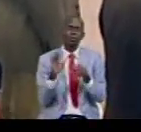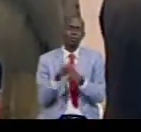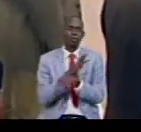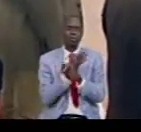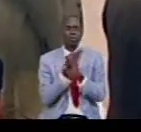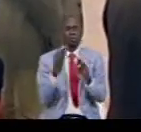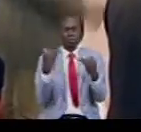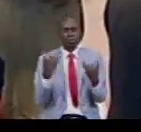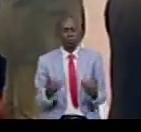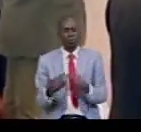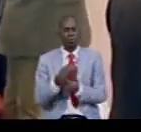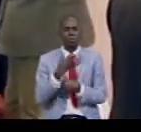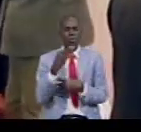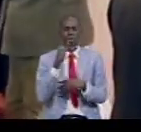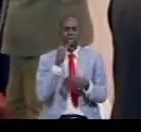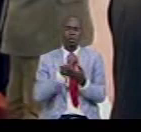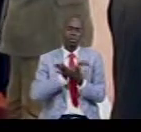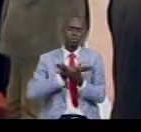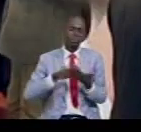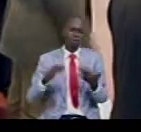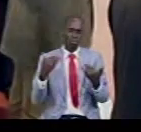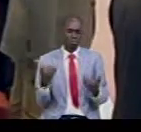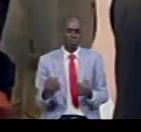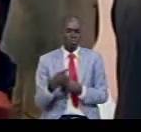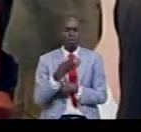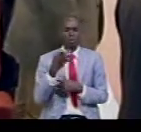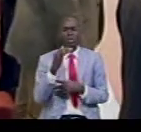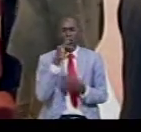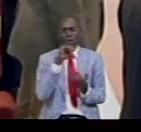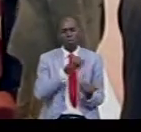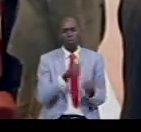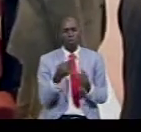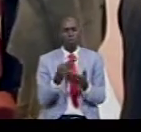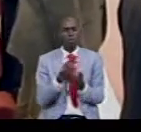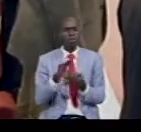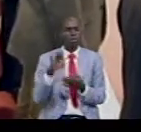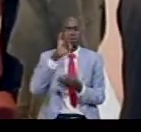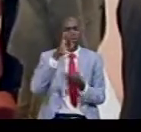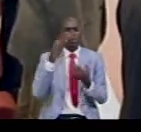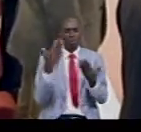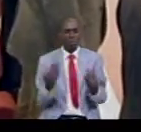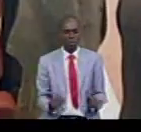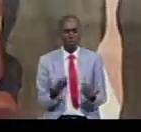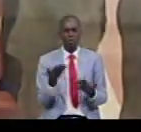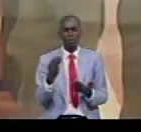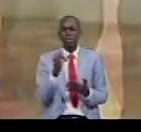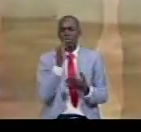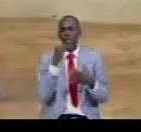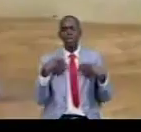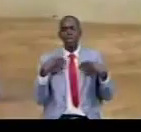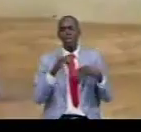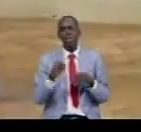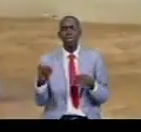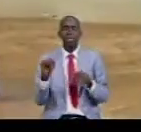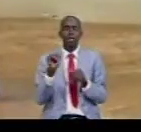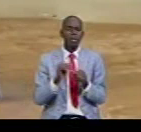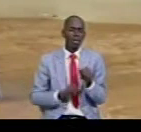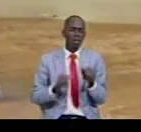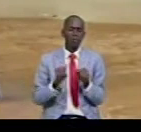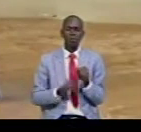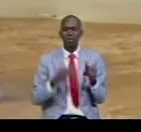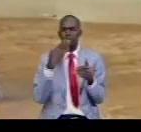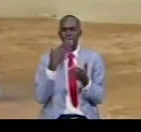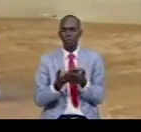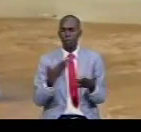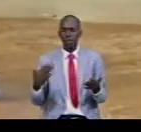sanctification. Today there is baptism in the Holy Ghost. There is healing. Every good thing is death, burial, resurrection as